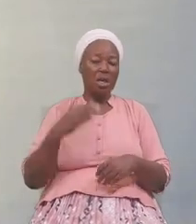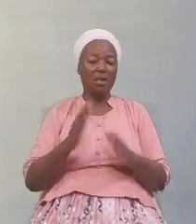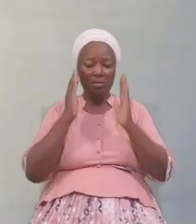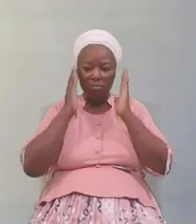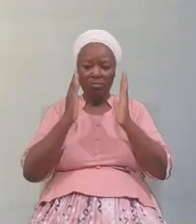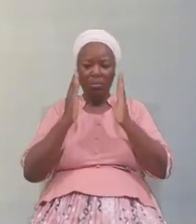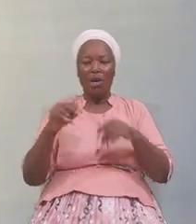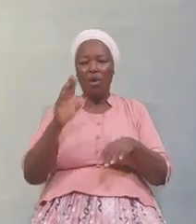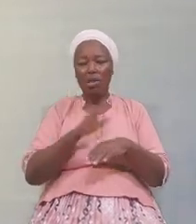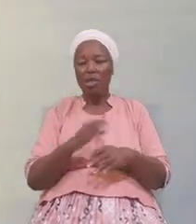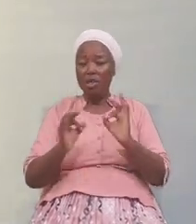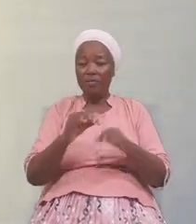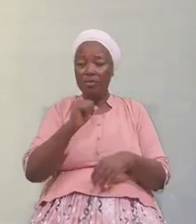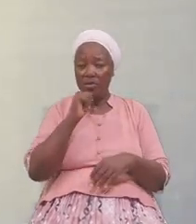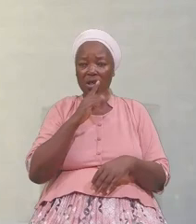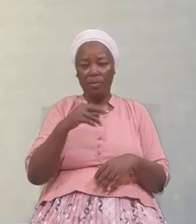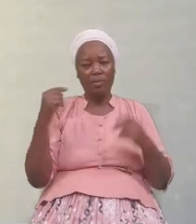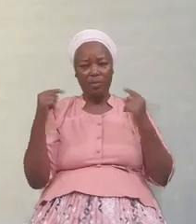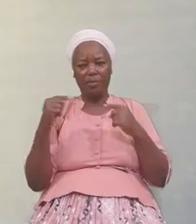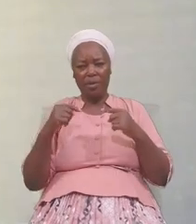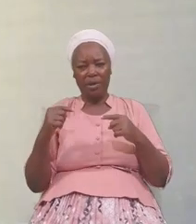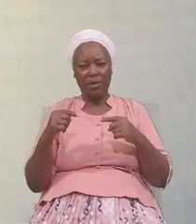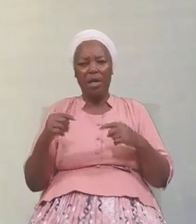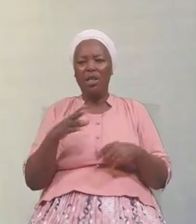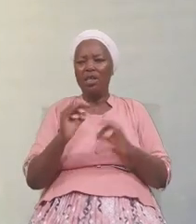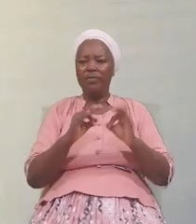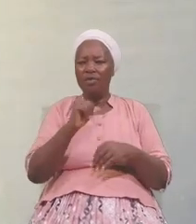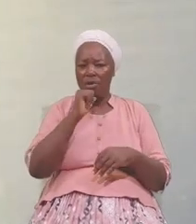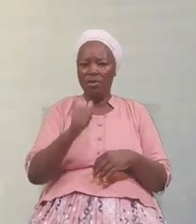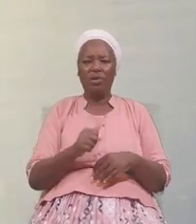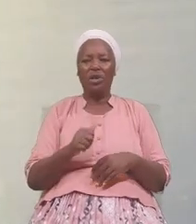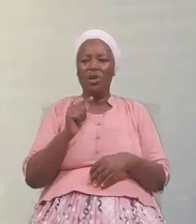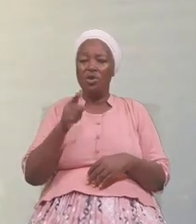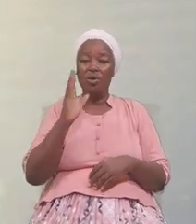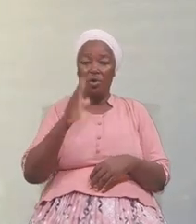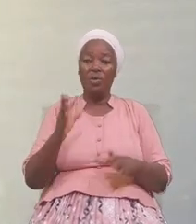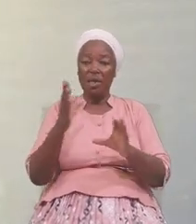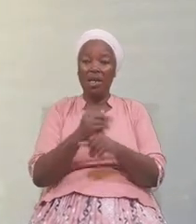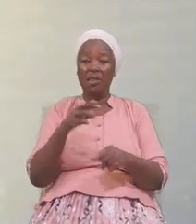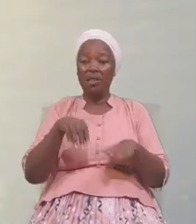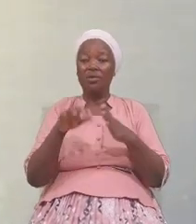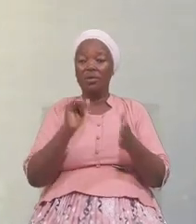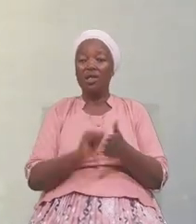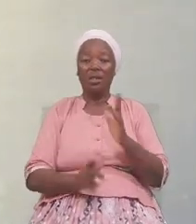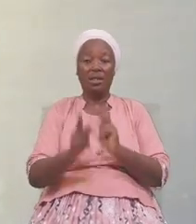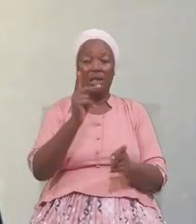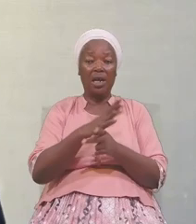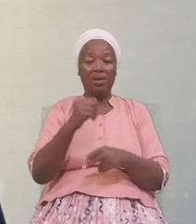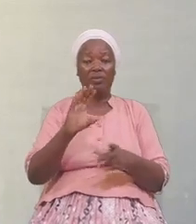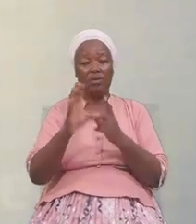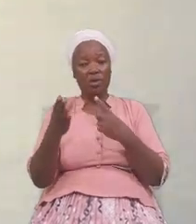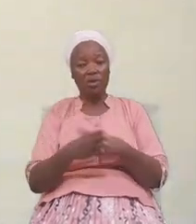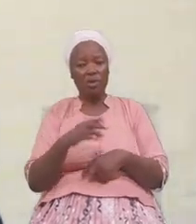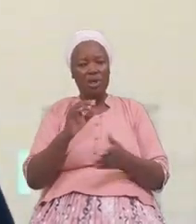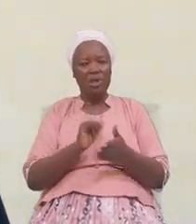stable. Otherwise, there'll be pain. Otherwise, you will get into that kind of condition.